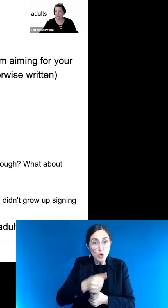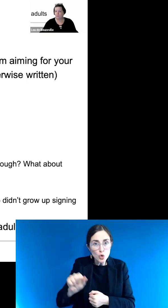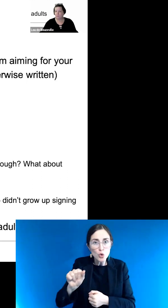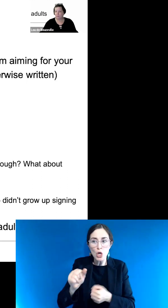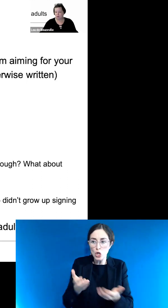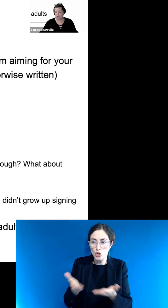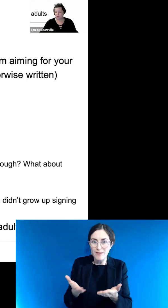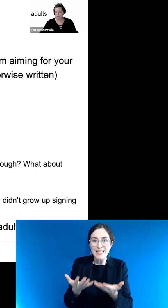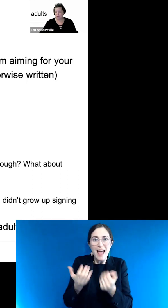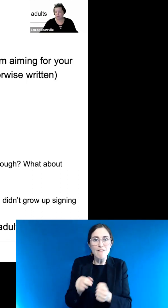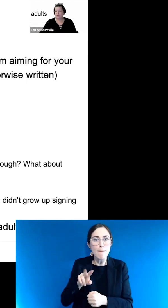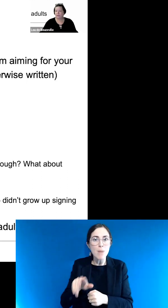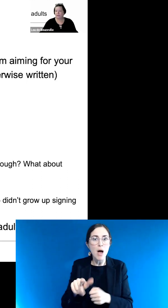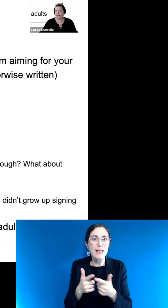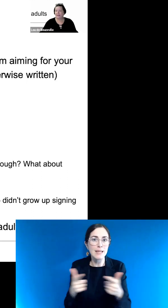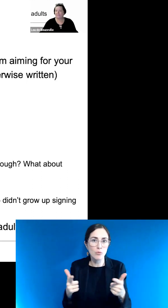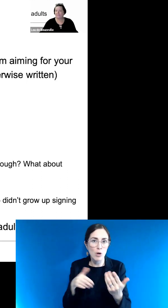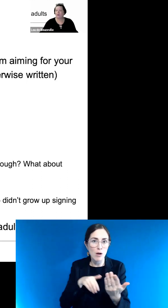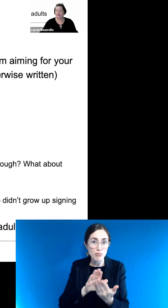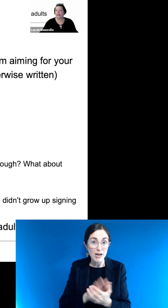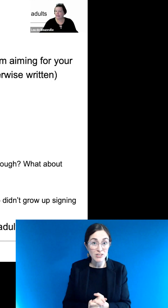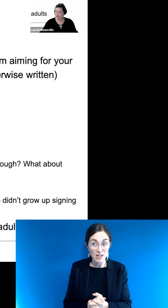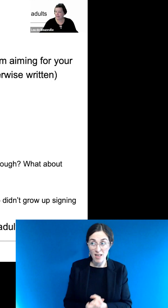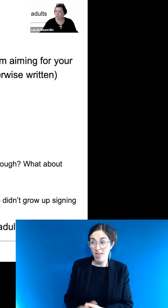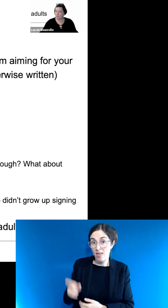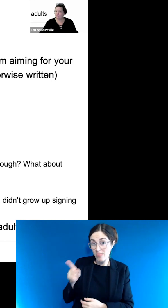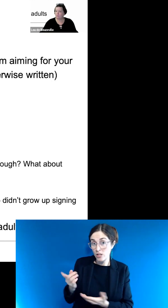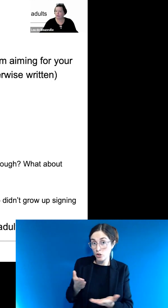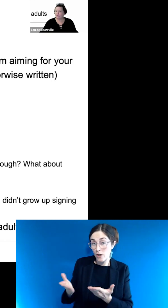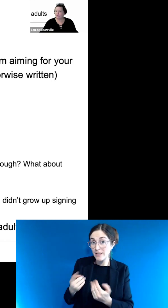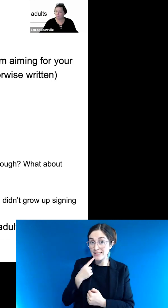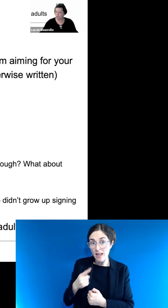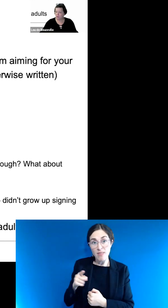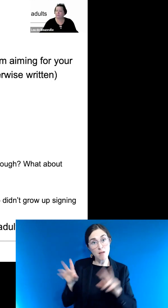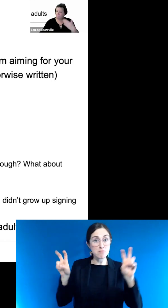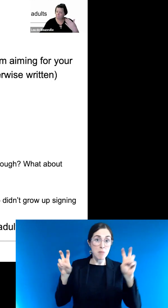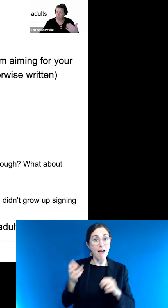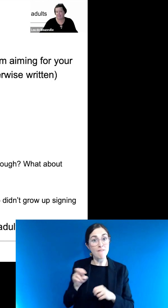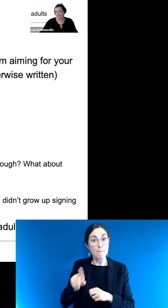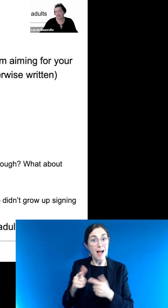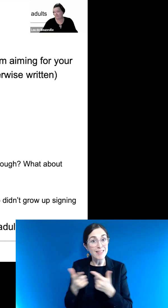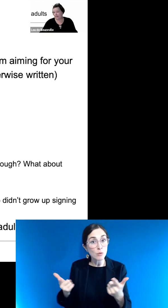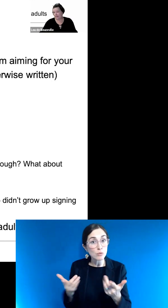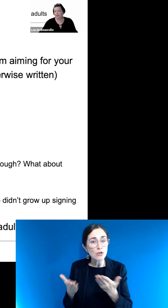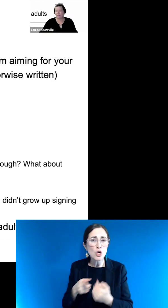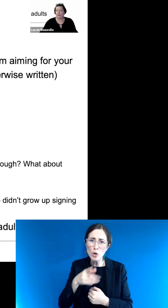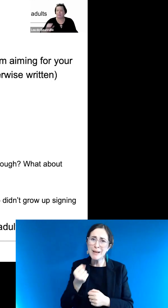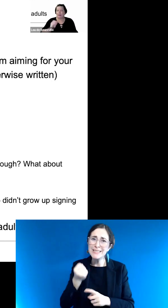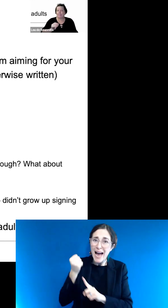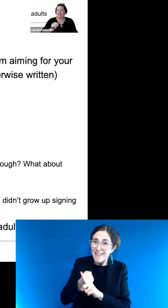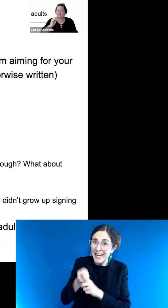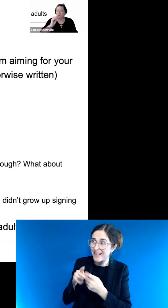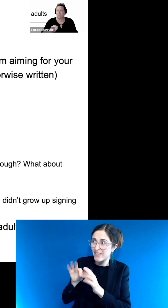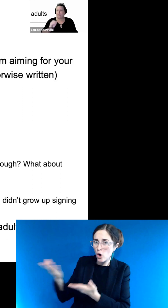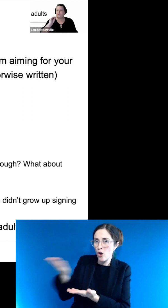offer a bilingual approach. If they claim to and that you're not offered it, you need to advocate.